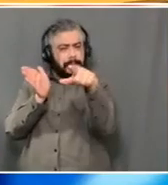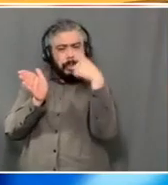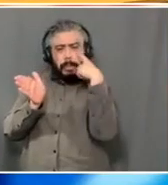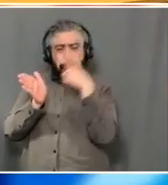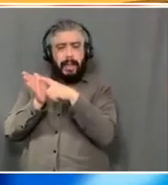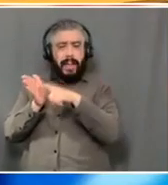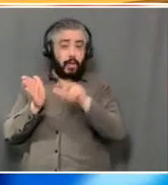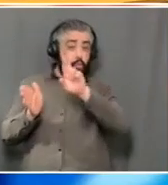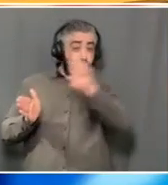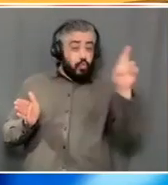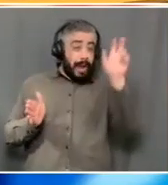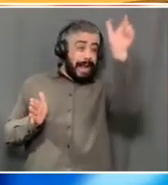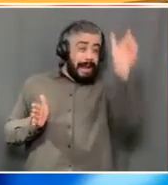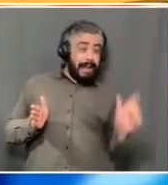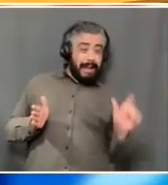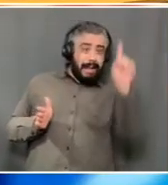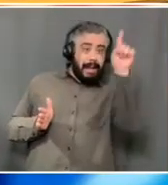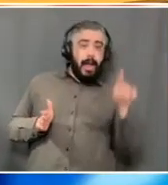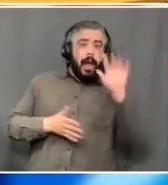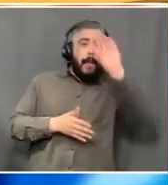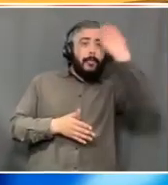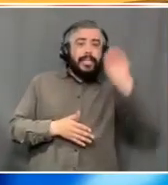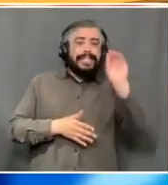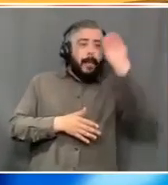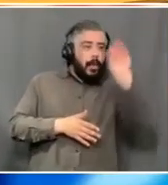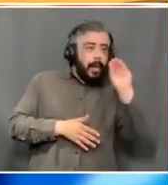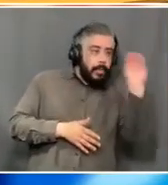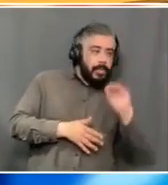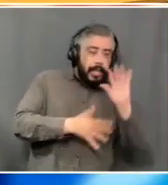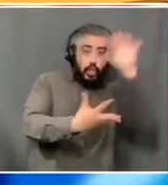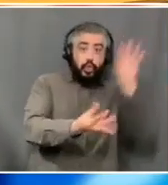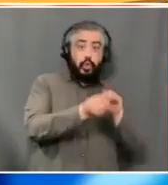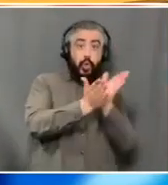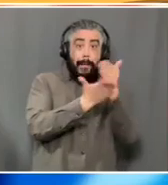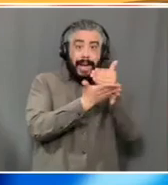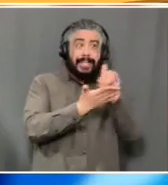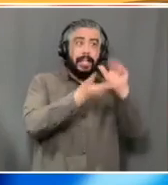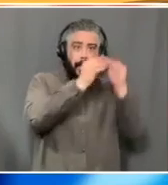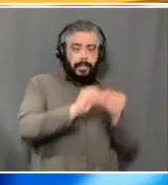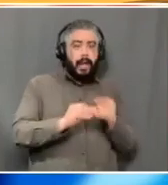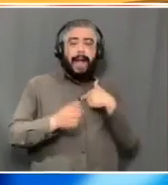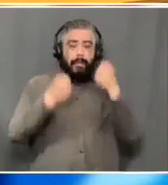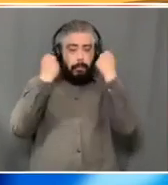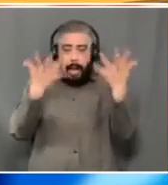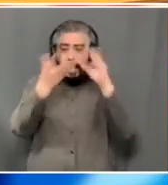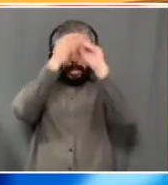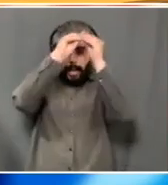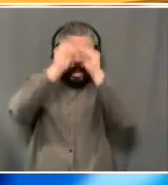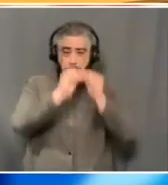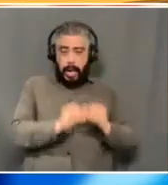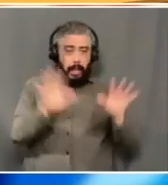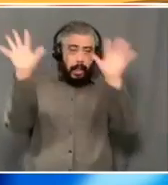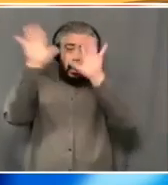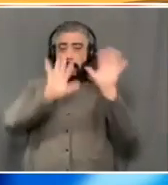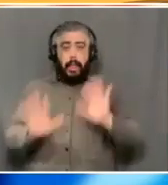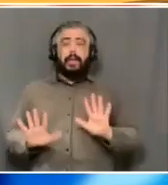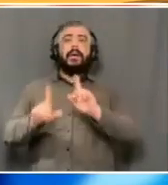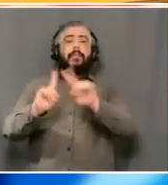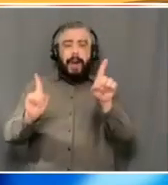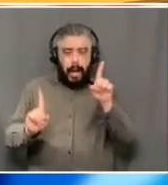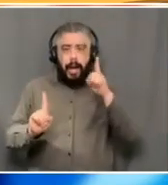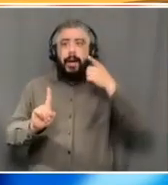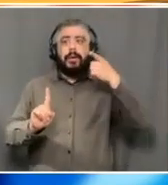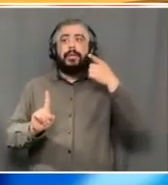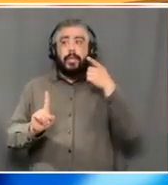the percentages of the total budget that these figures represent. So there's a lot of numbers. There are a lot of numbers on this slide. The rows are